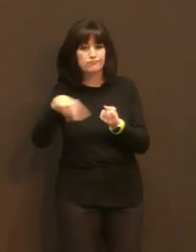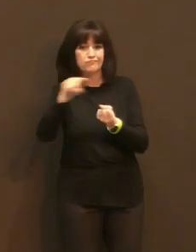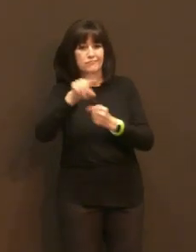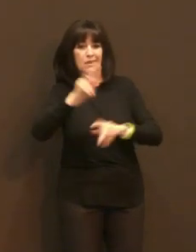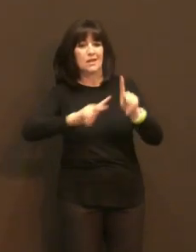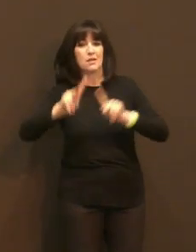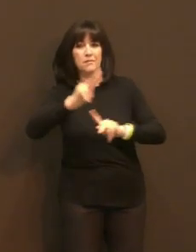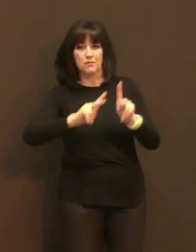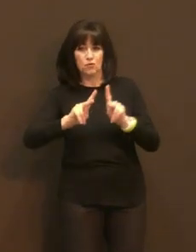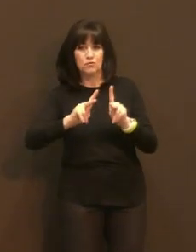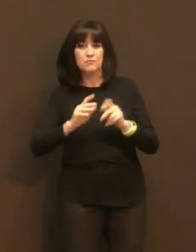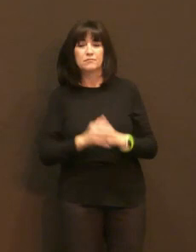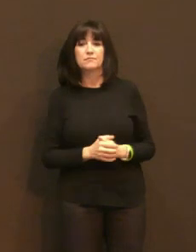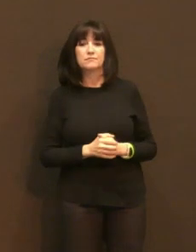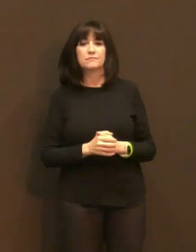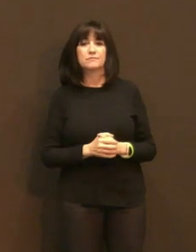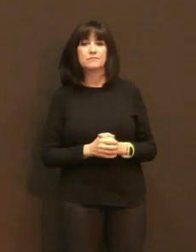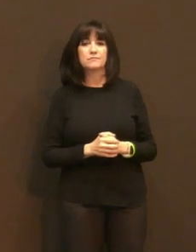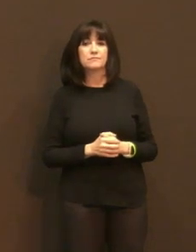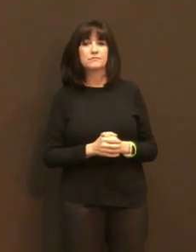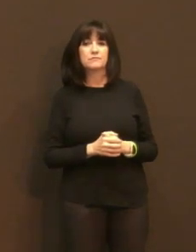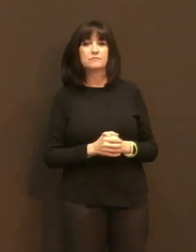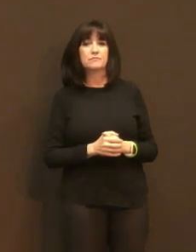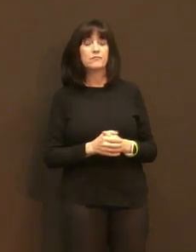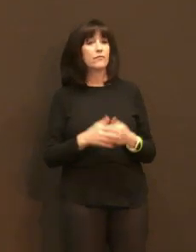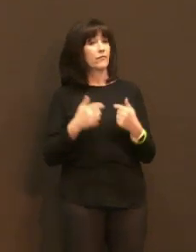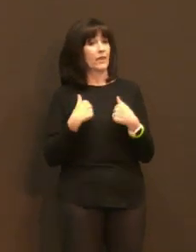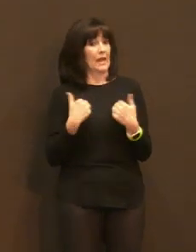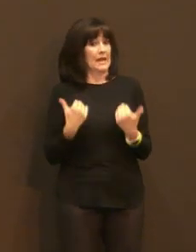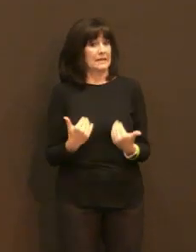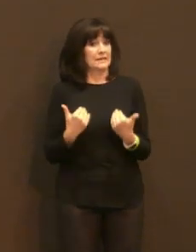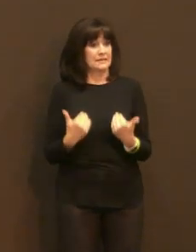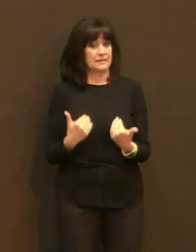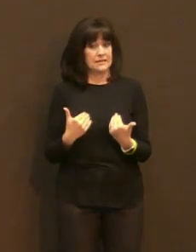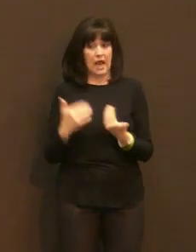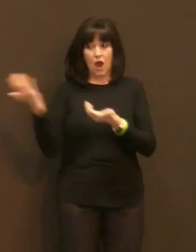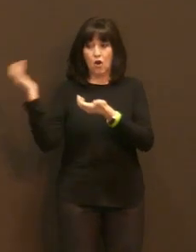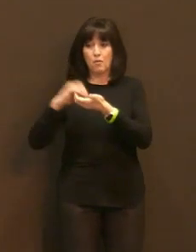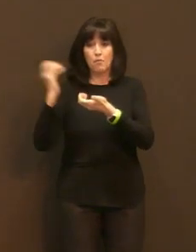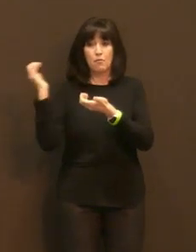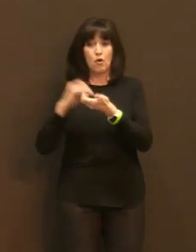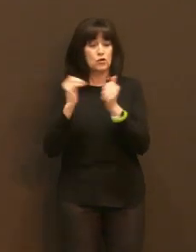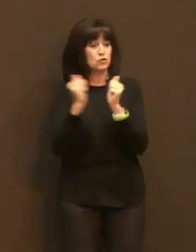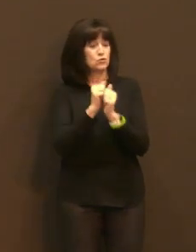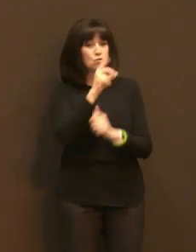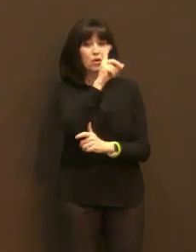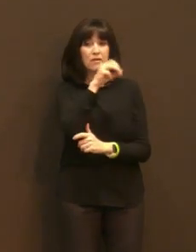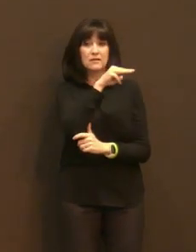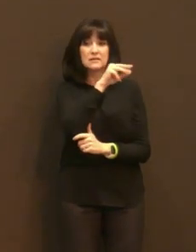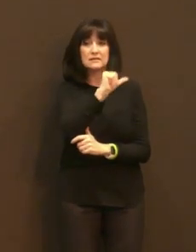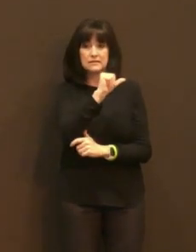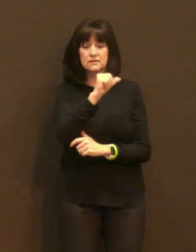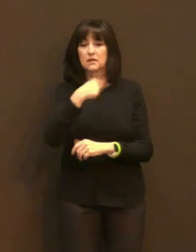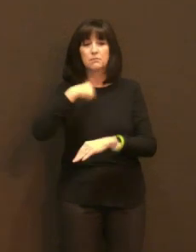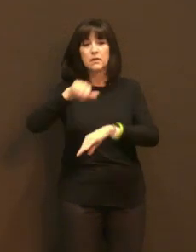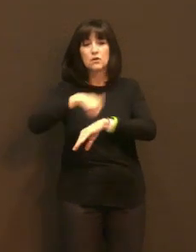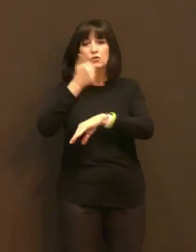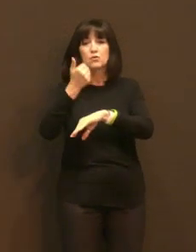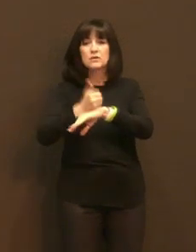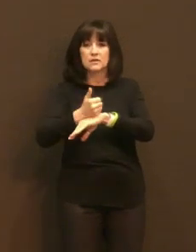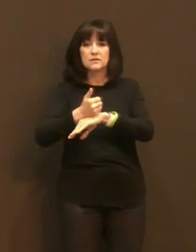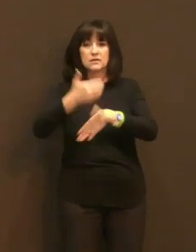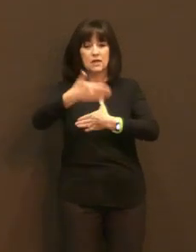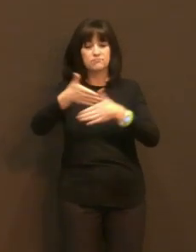the community. One of the things that we are doing in partnership with DEMA is creating care packages to